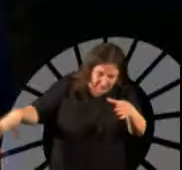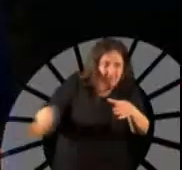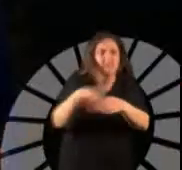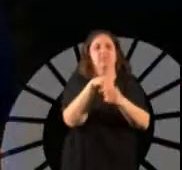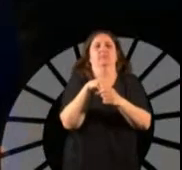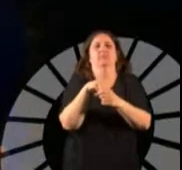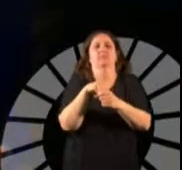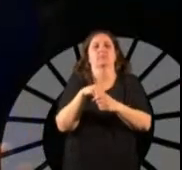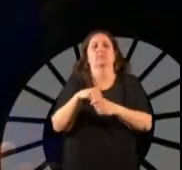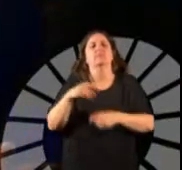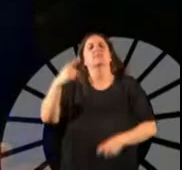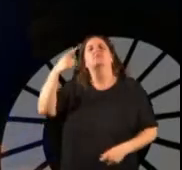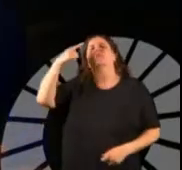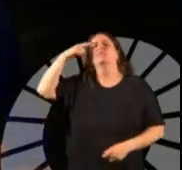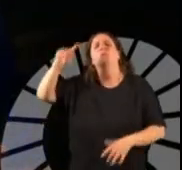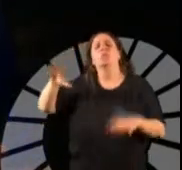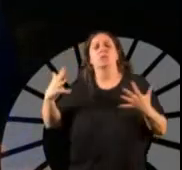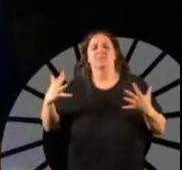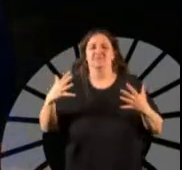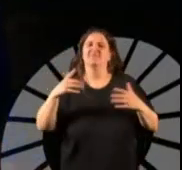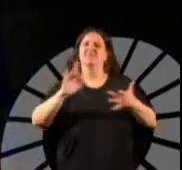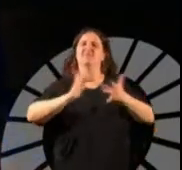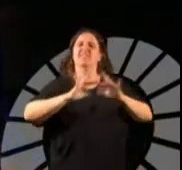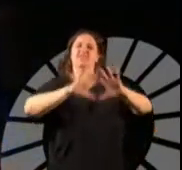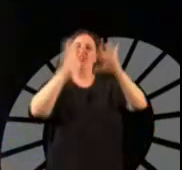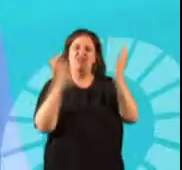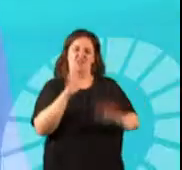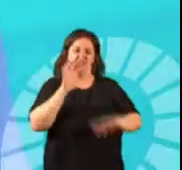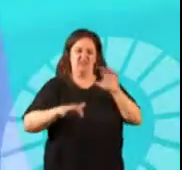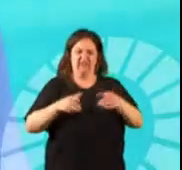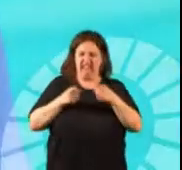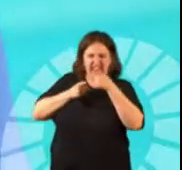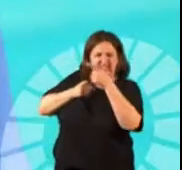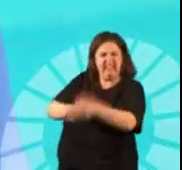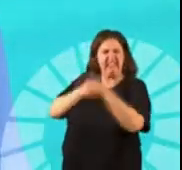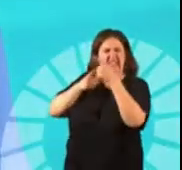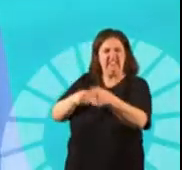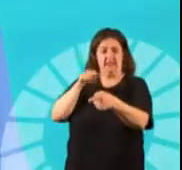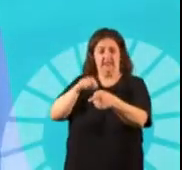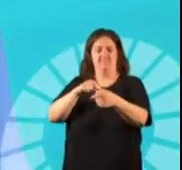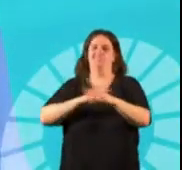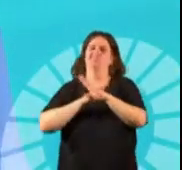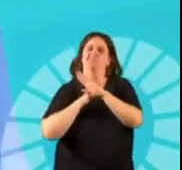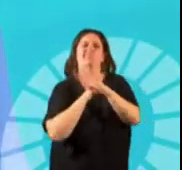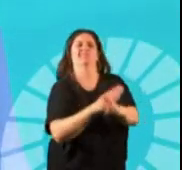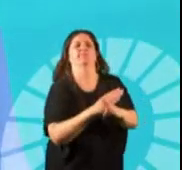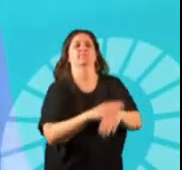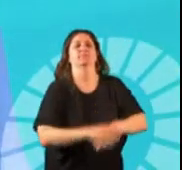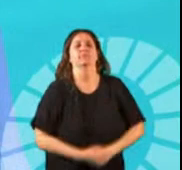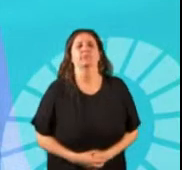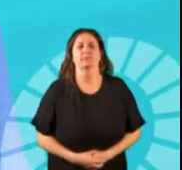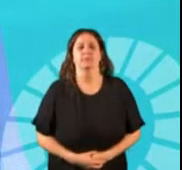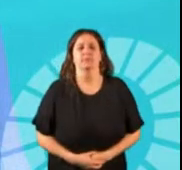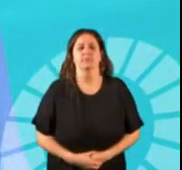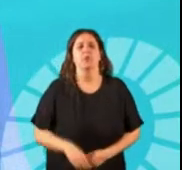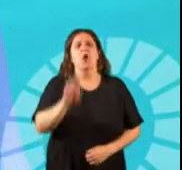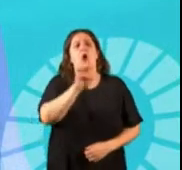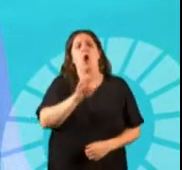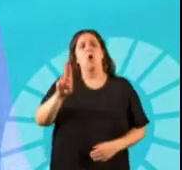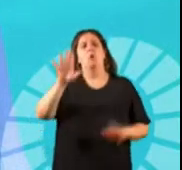within European Union, and in the Freedom Online Coalition, of which Finland is the chair in